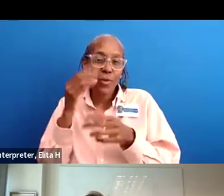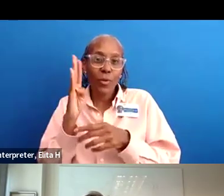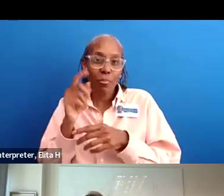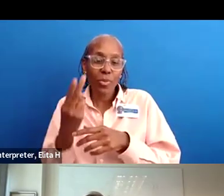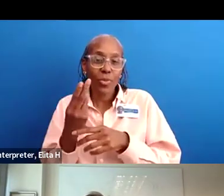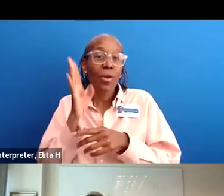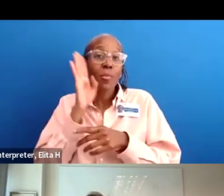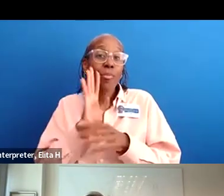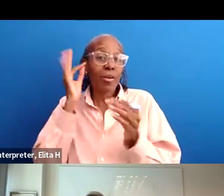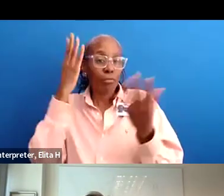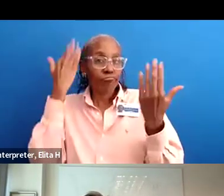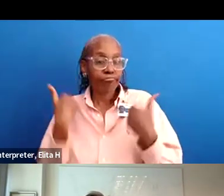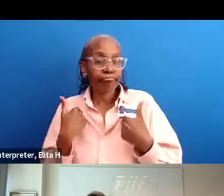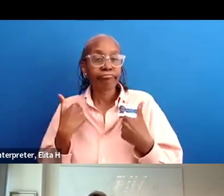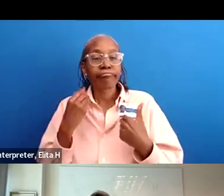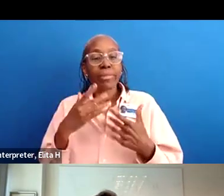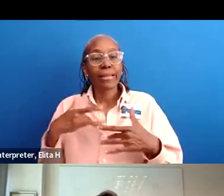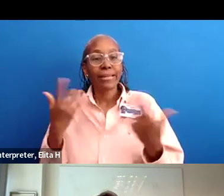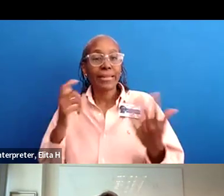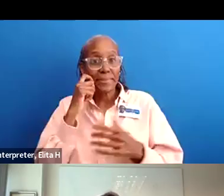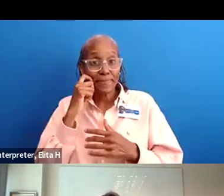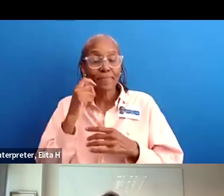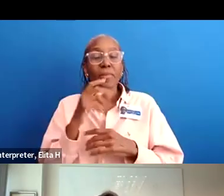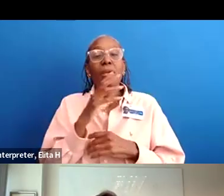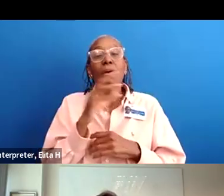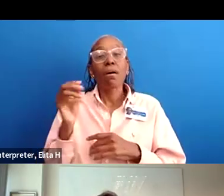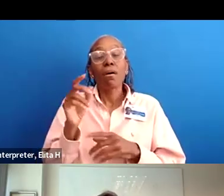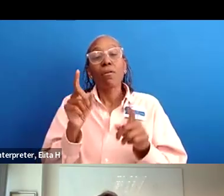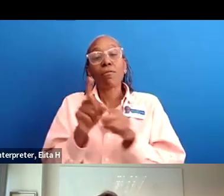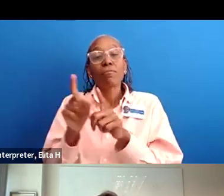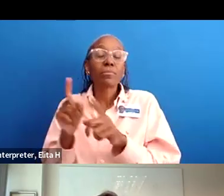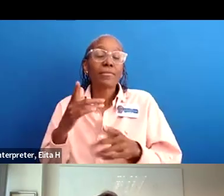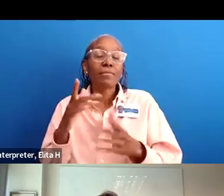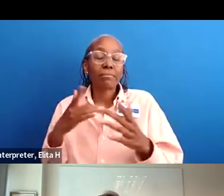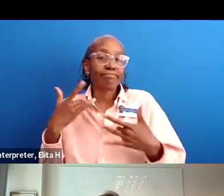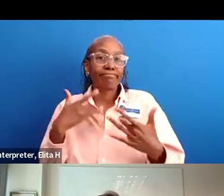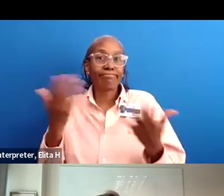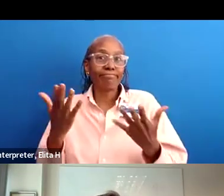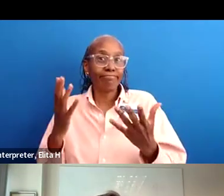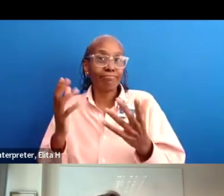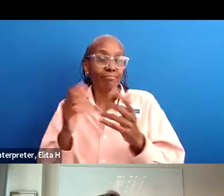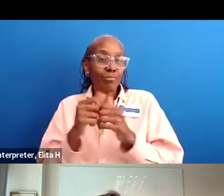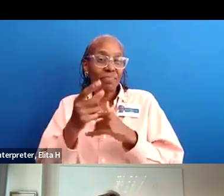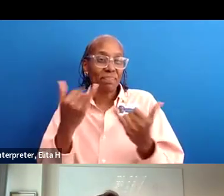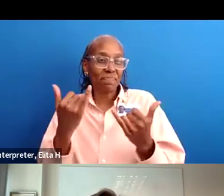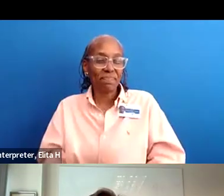brown hair and also pale complexion. And I am very excited to be here today.